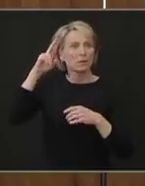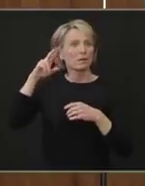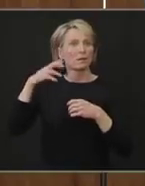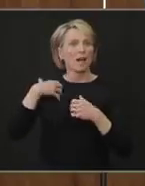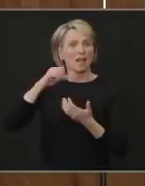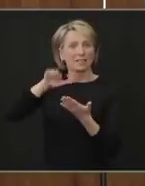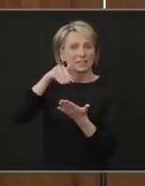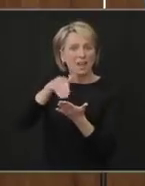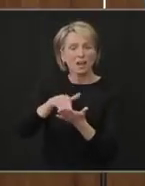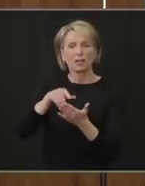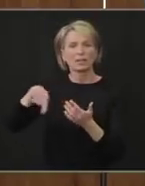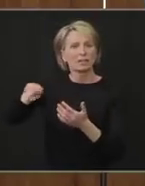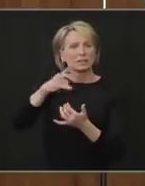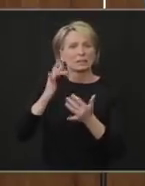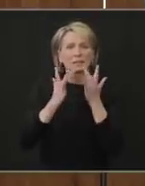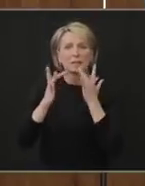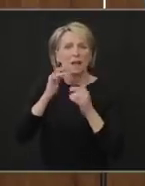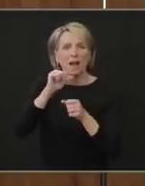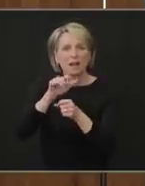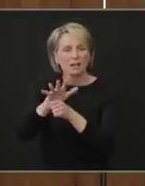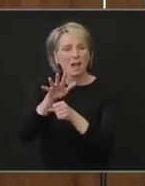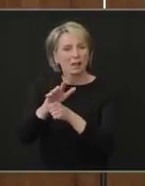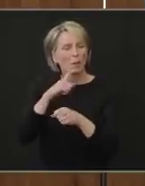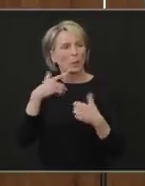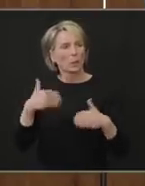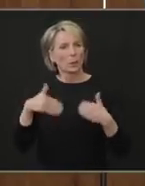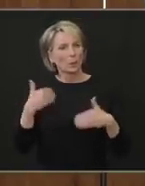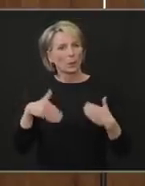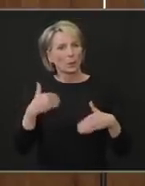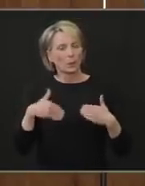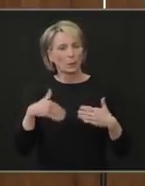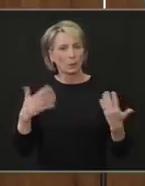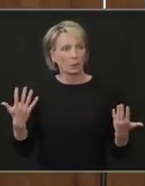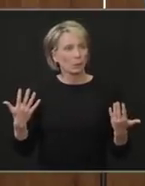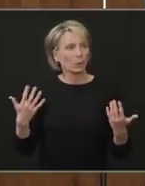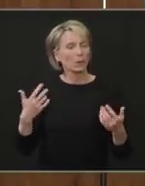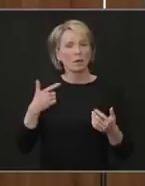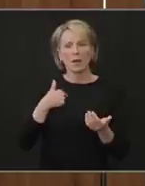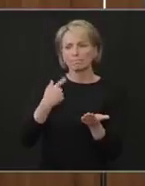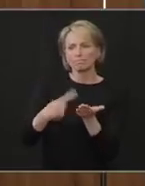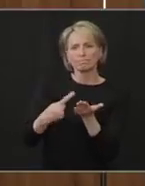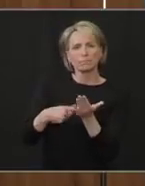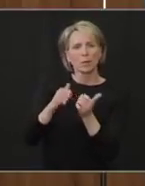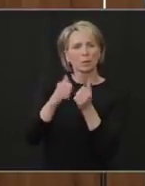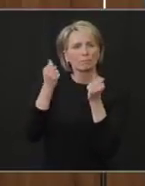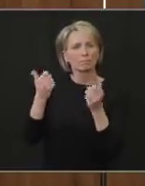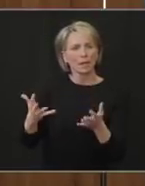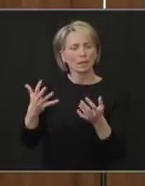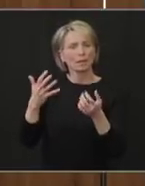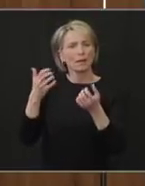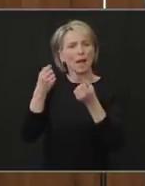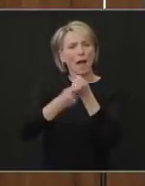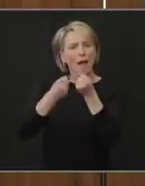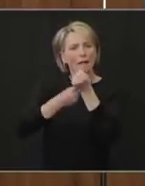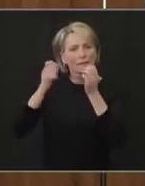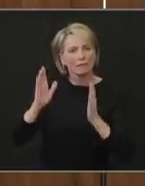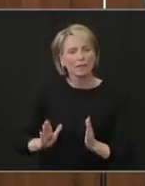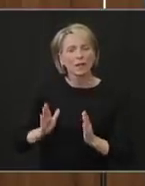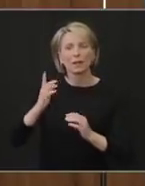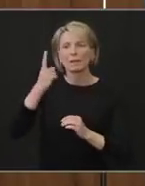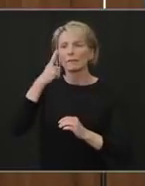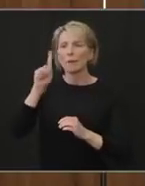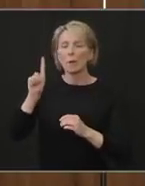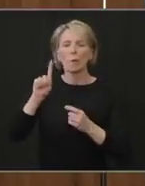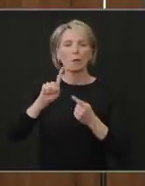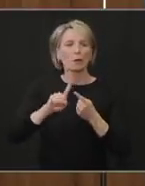I've talked to health centers, advocates for domestic violence